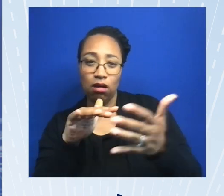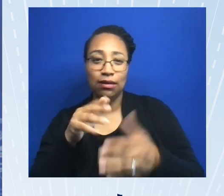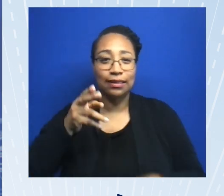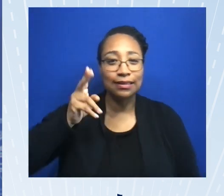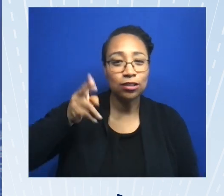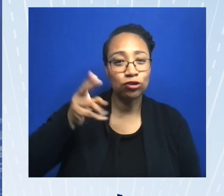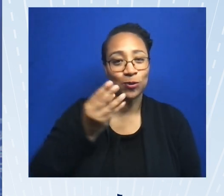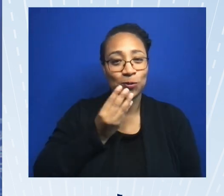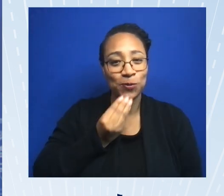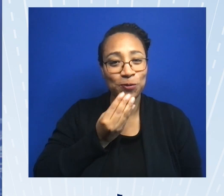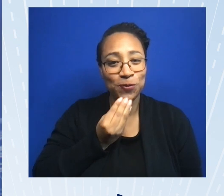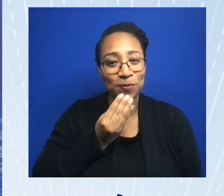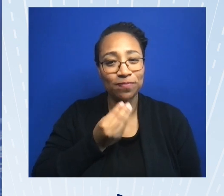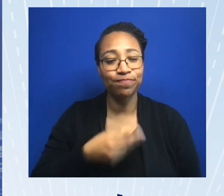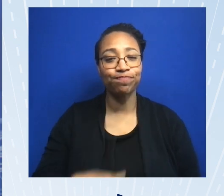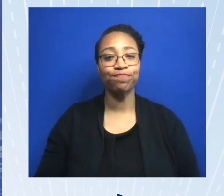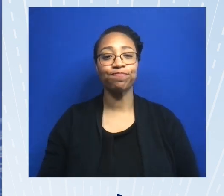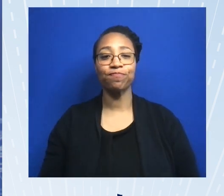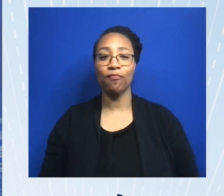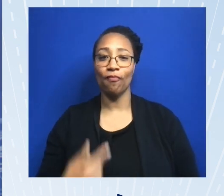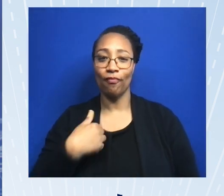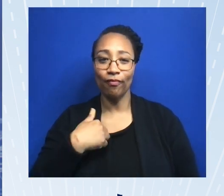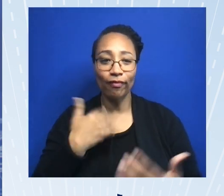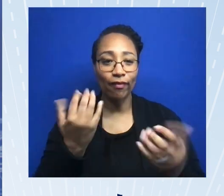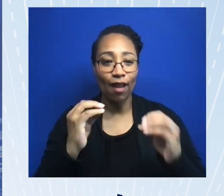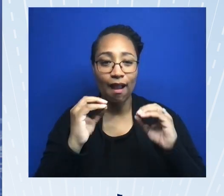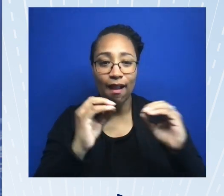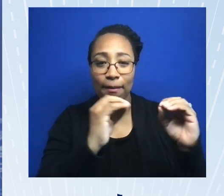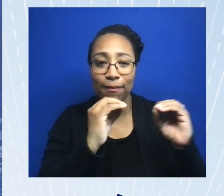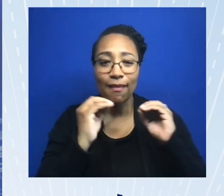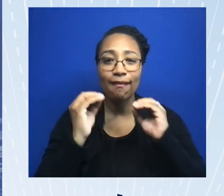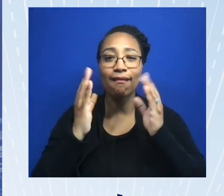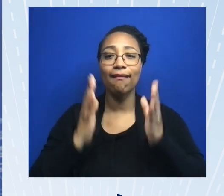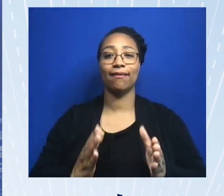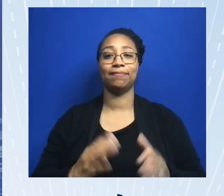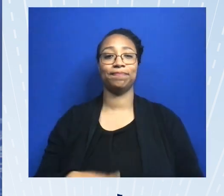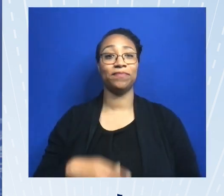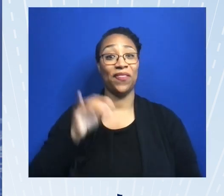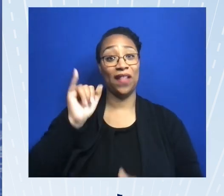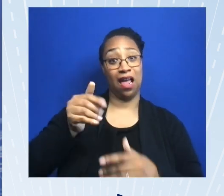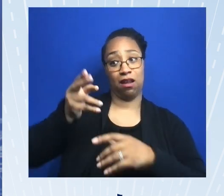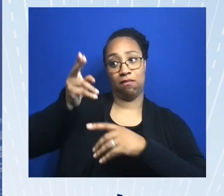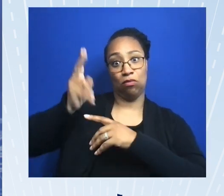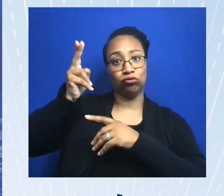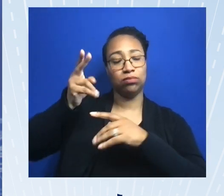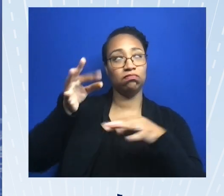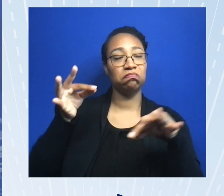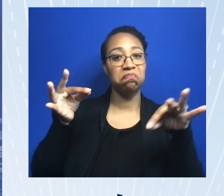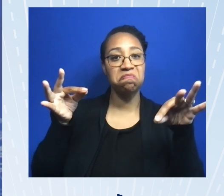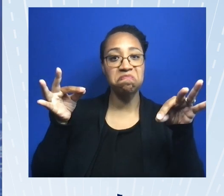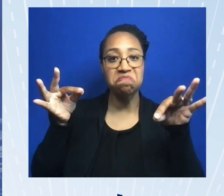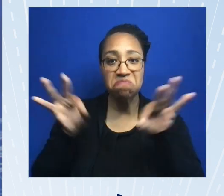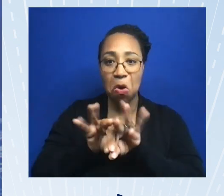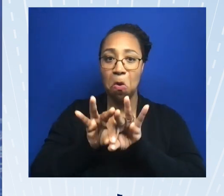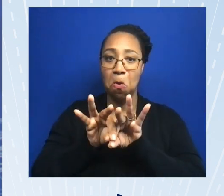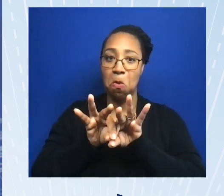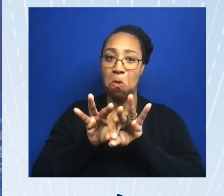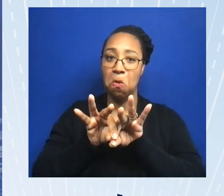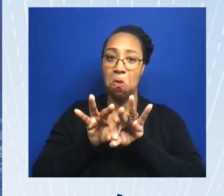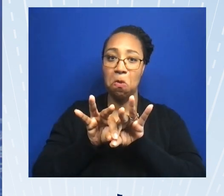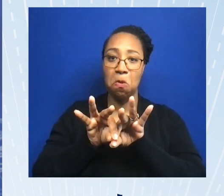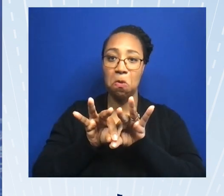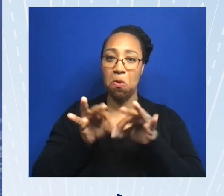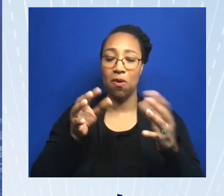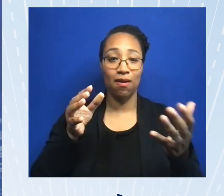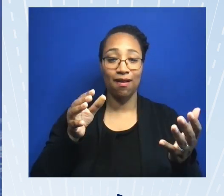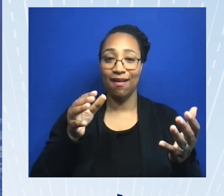a historic moment in the modern fight against what's known as the world's oldest hatred. For